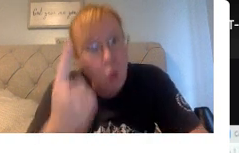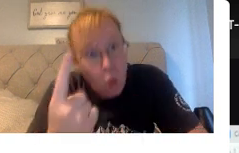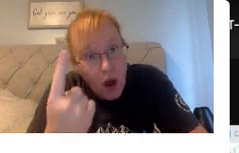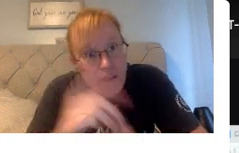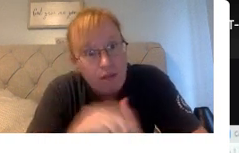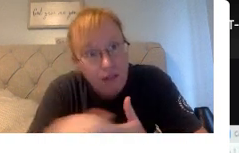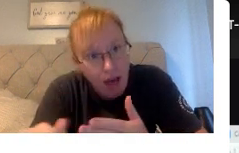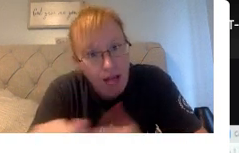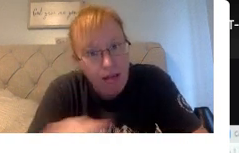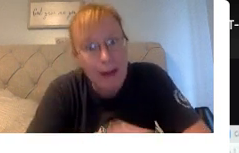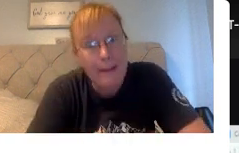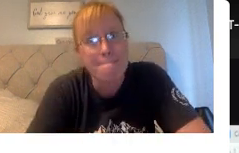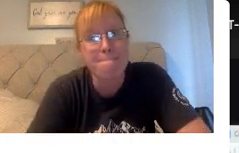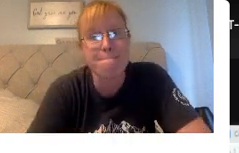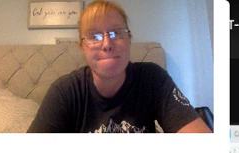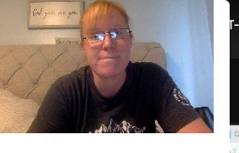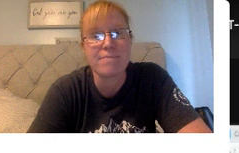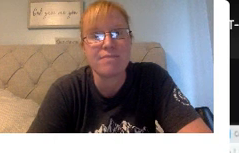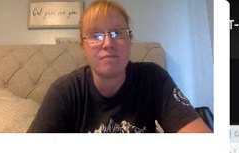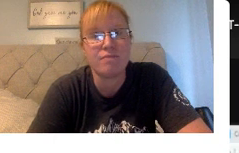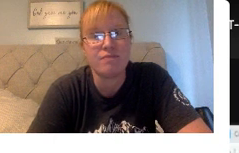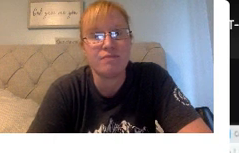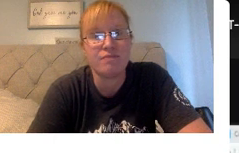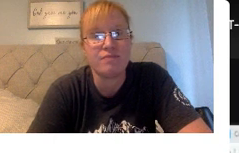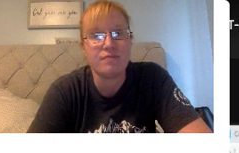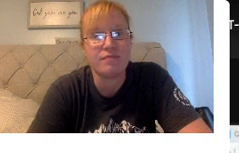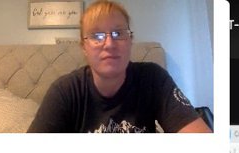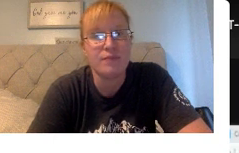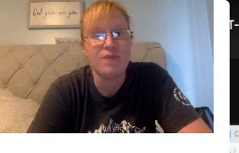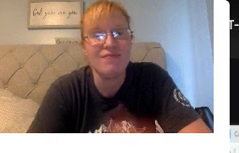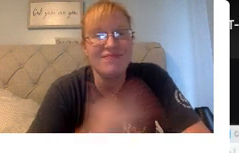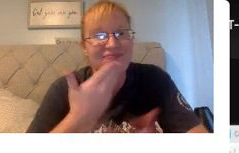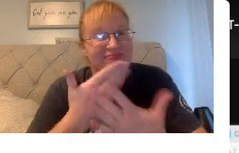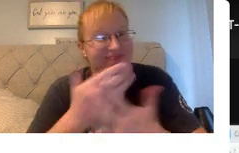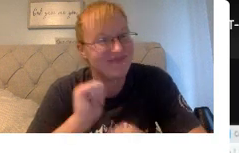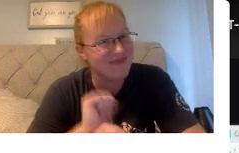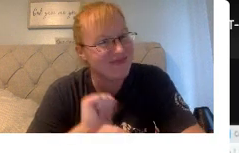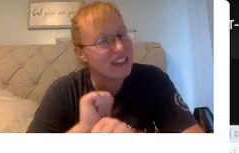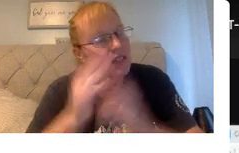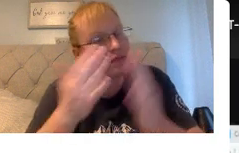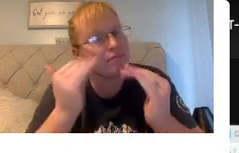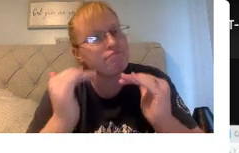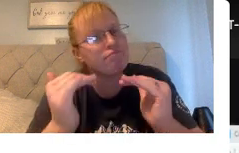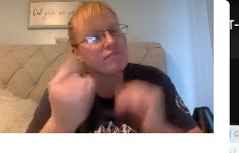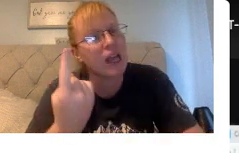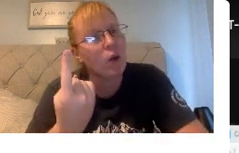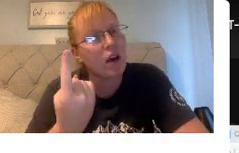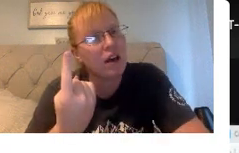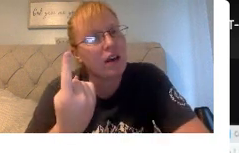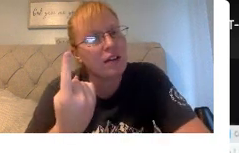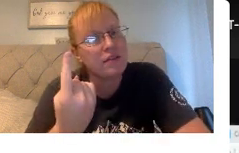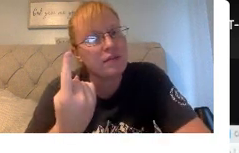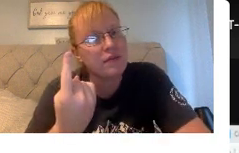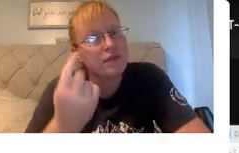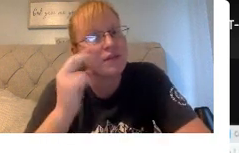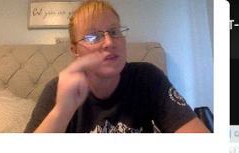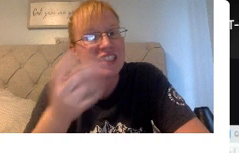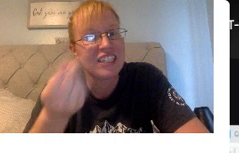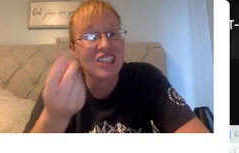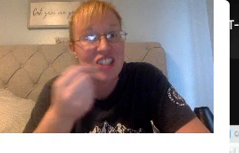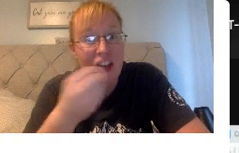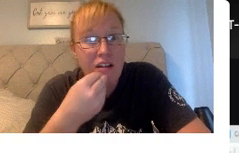$1. Okay. Good job, guys. Okay, so our next one is we're looking at